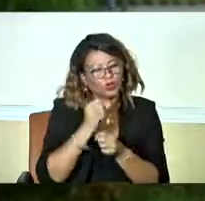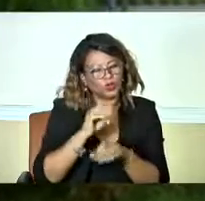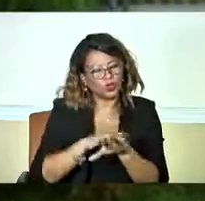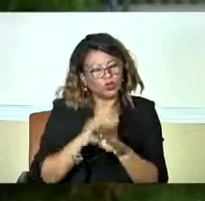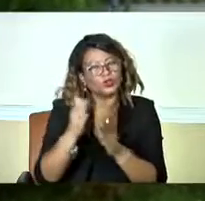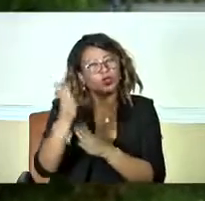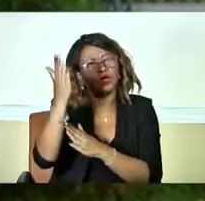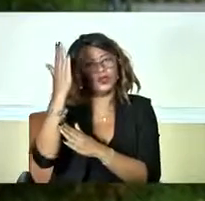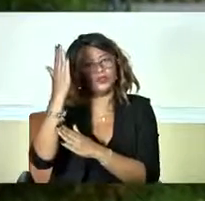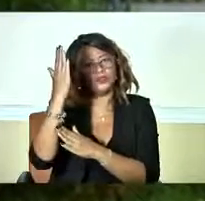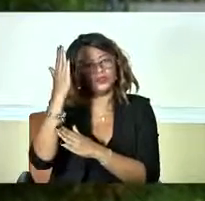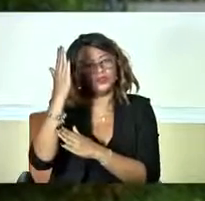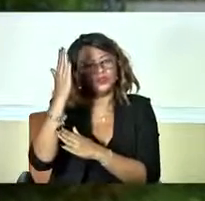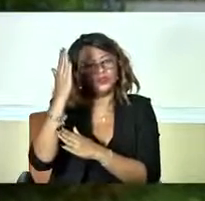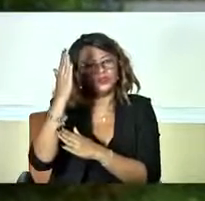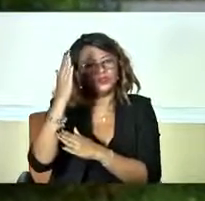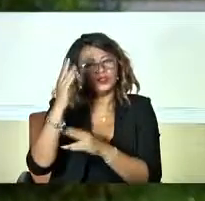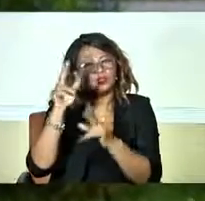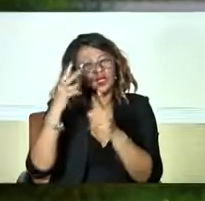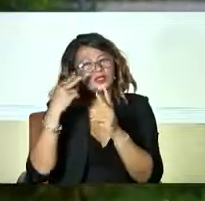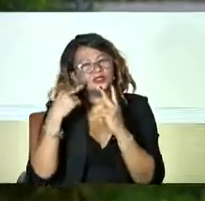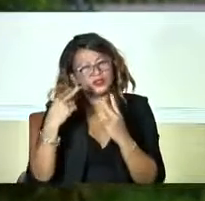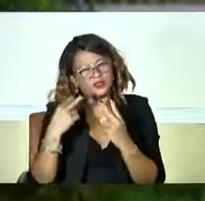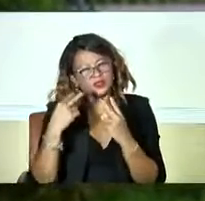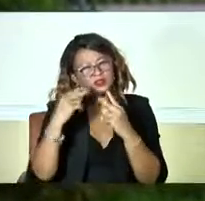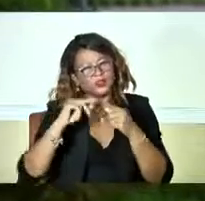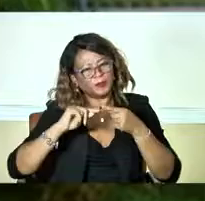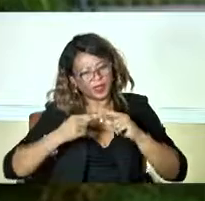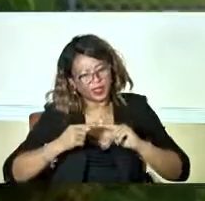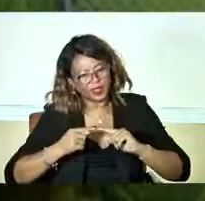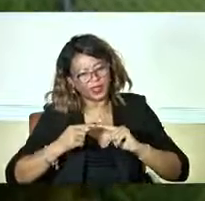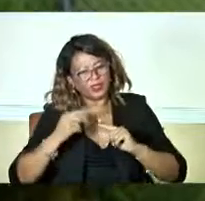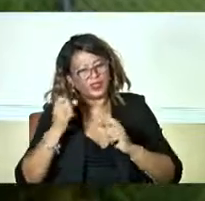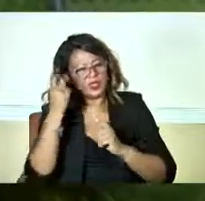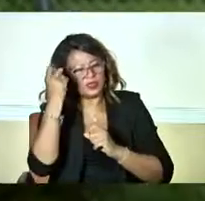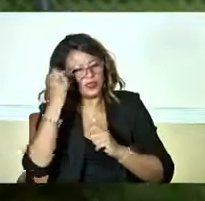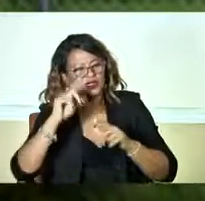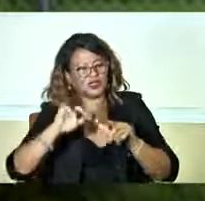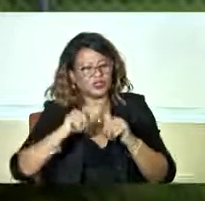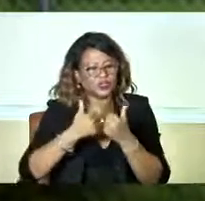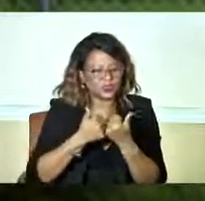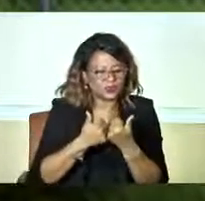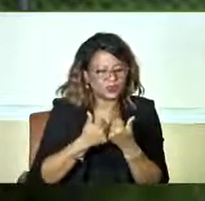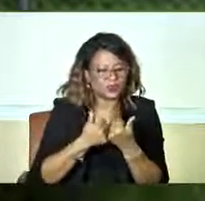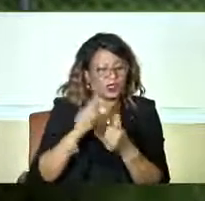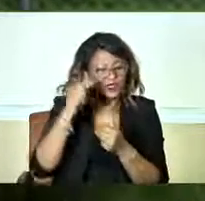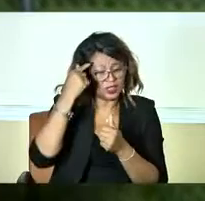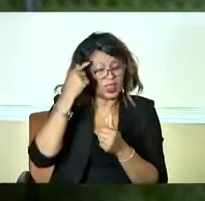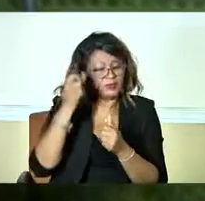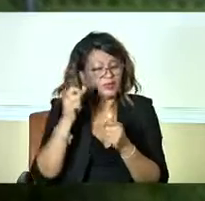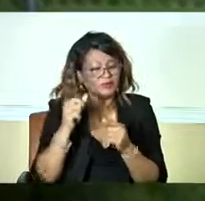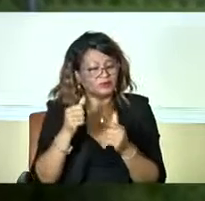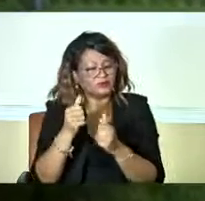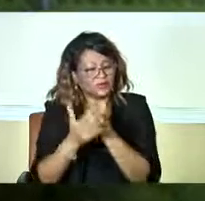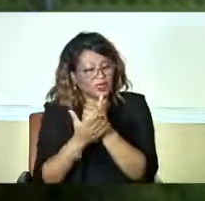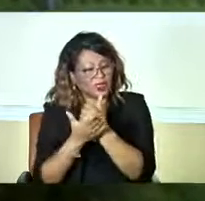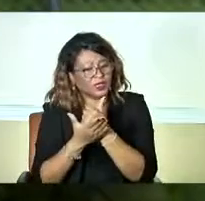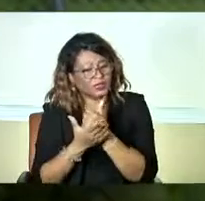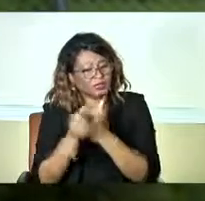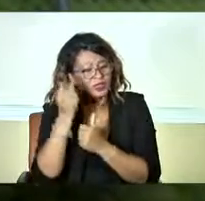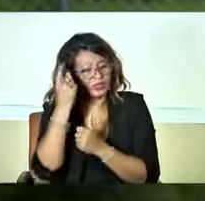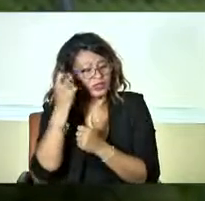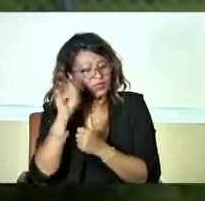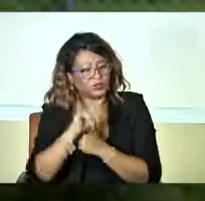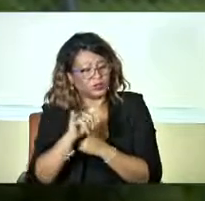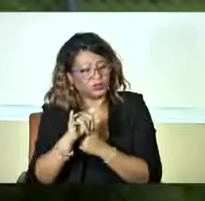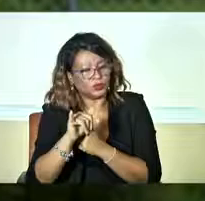God. God sees their pain. God understands the challenges. I think the government understands our challenges also. So